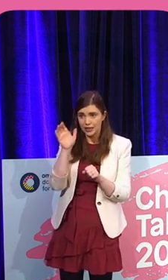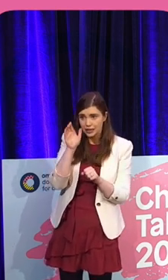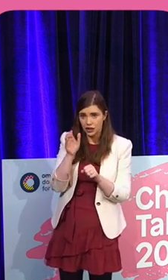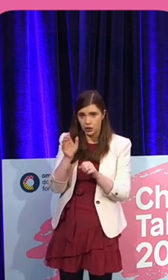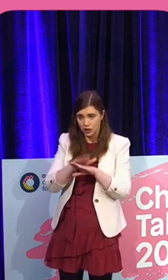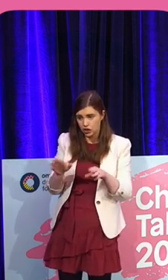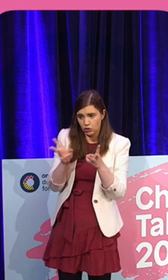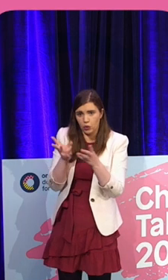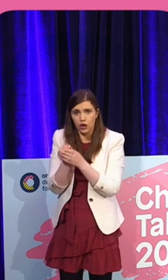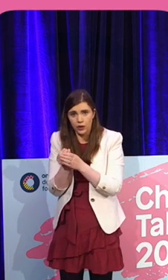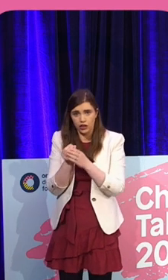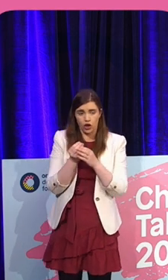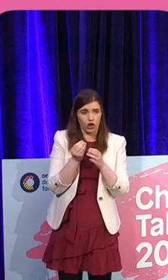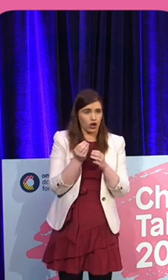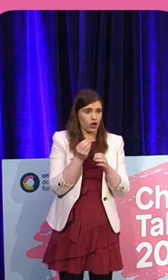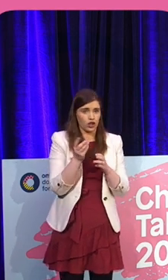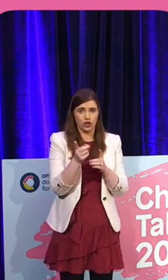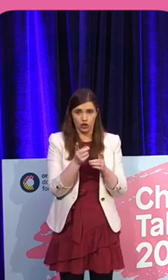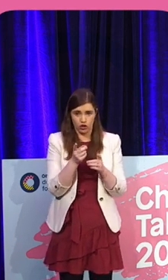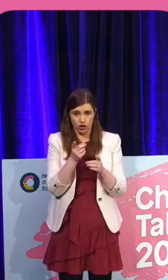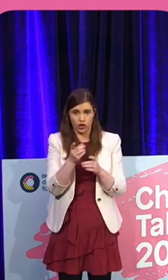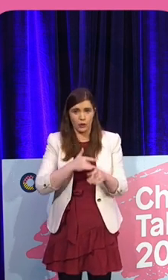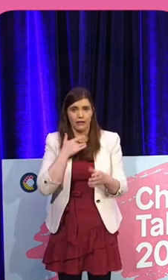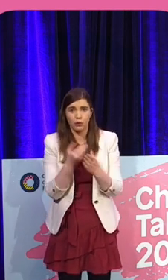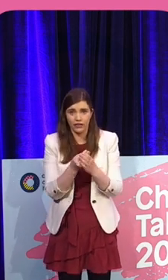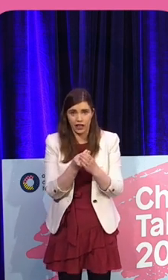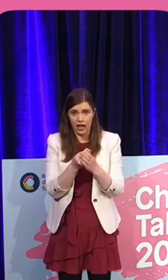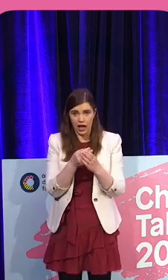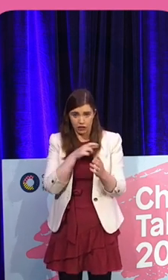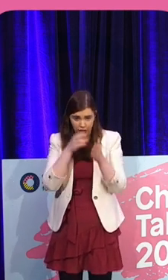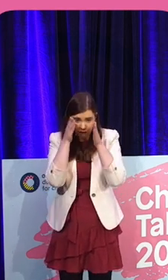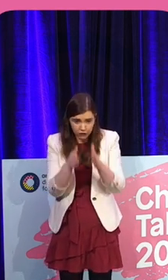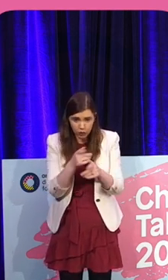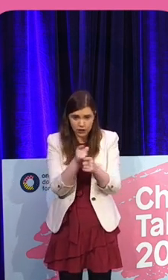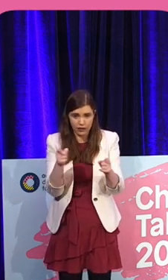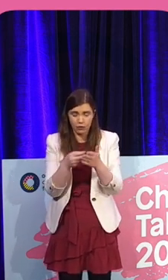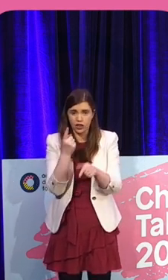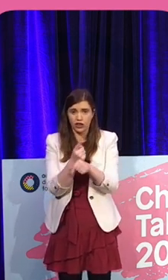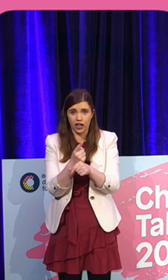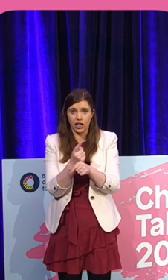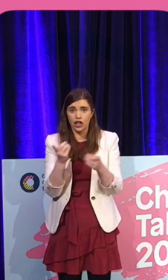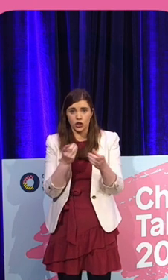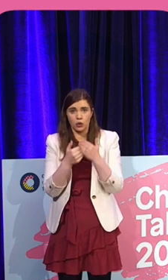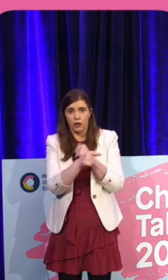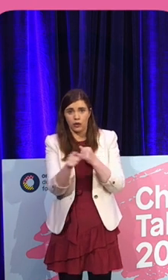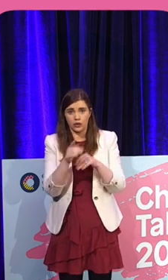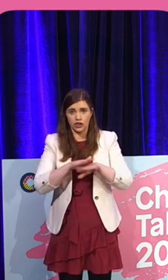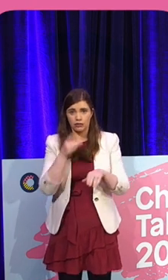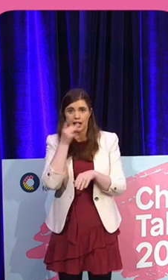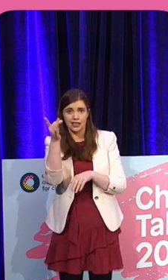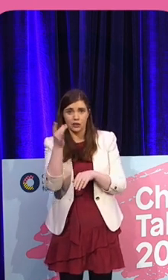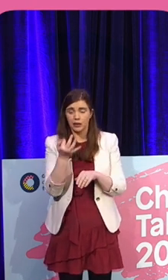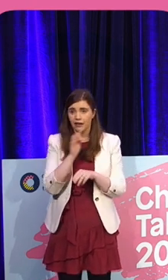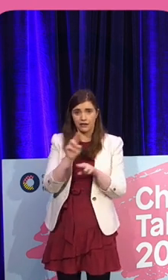live with and you grow up with? Are you giving them the time when you're there? Are you paying attention and are you doing what they ask of you? And if you